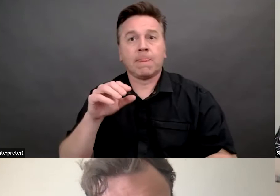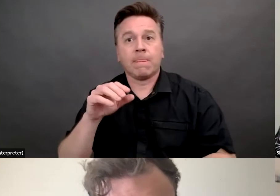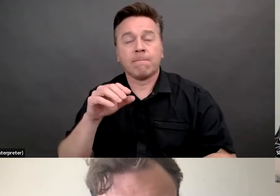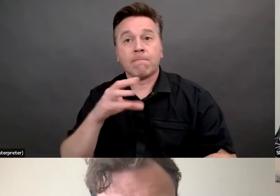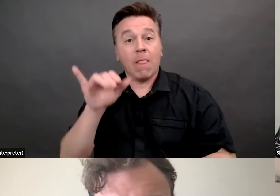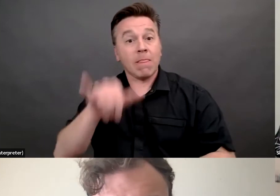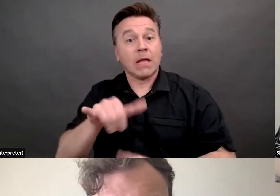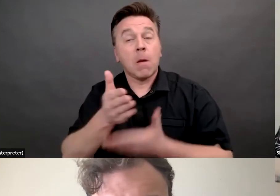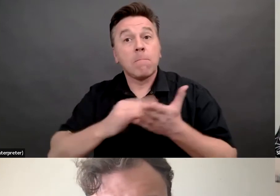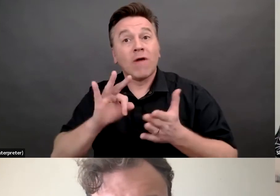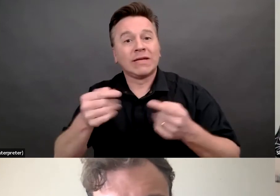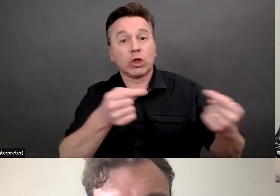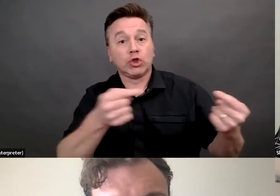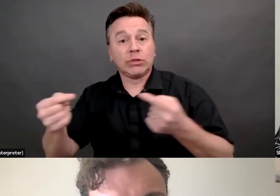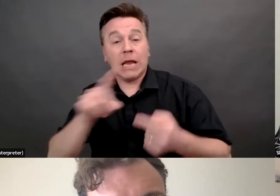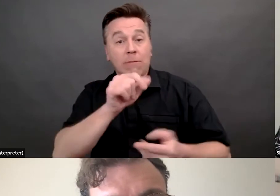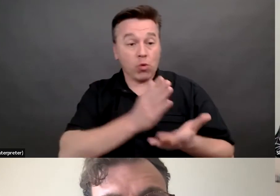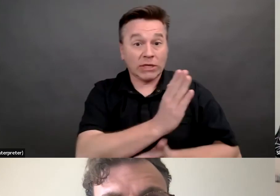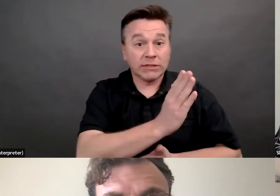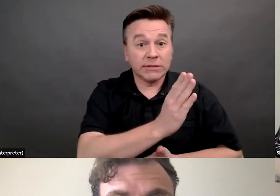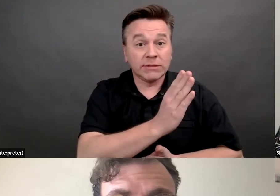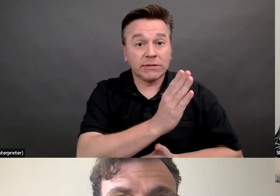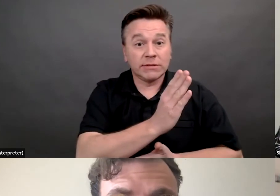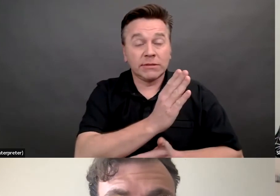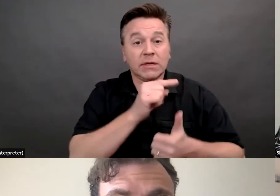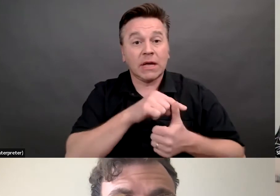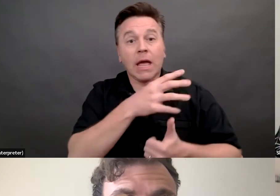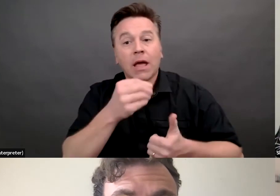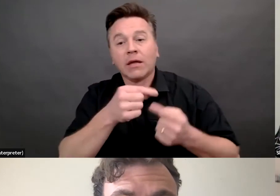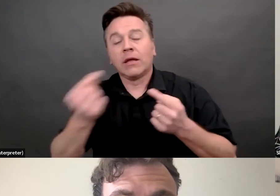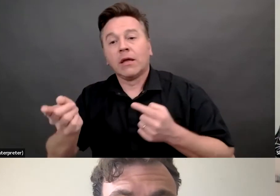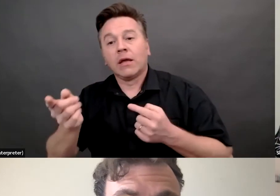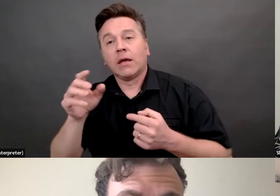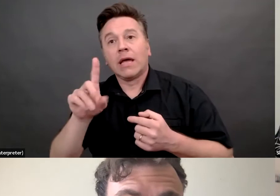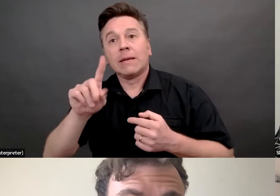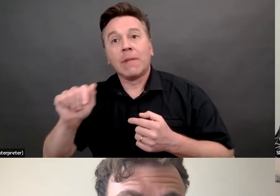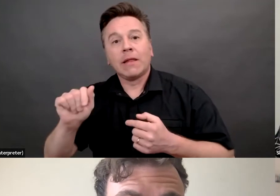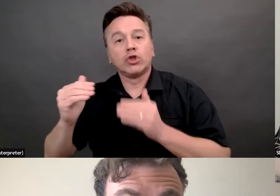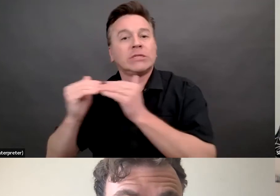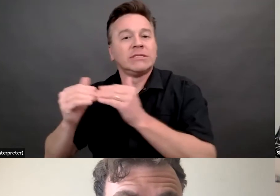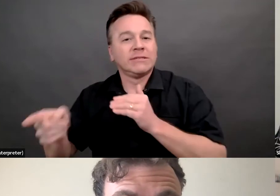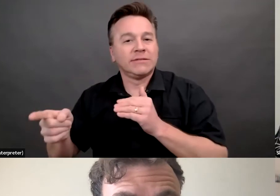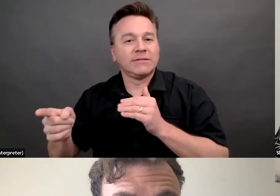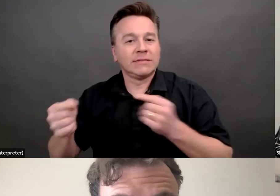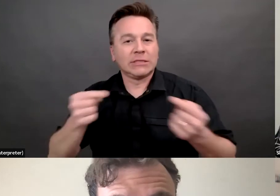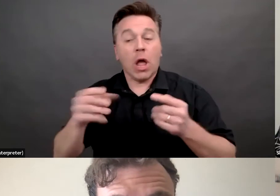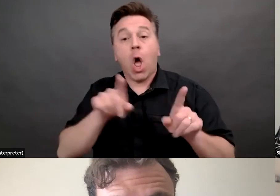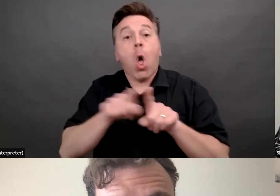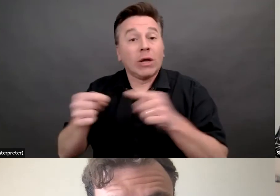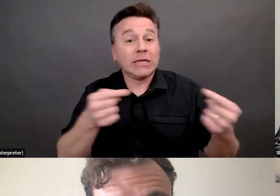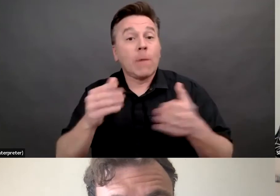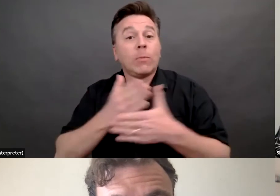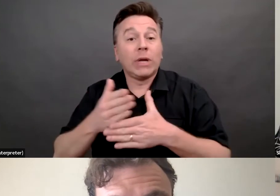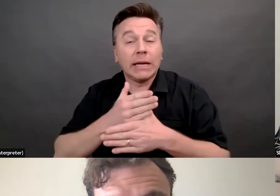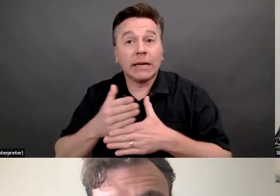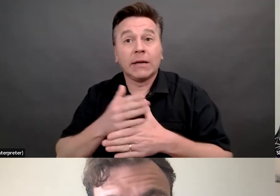And this is part of the tension between disability rights and disability justice. It's also the tension